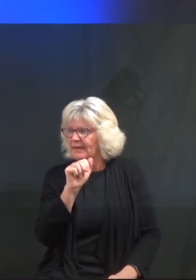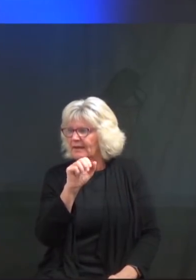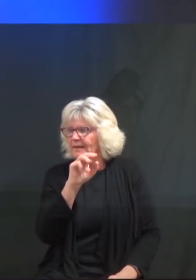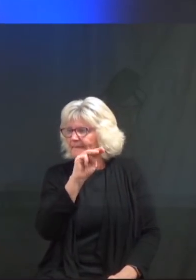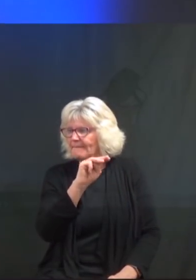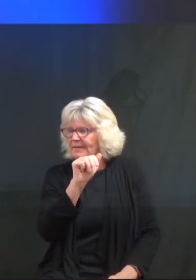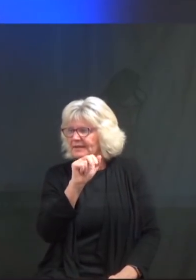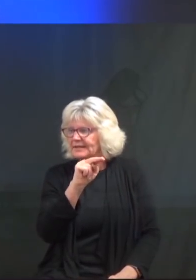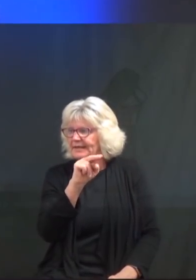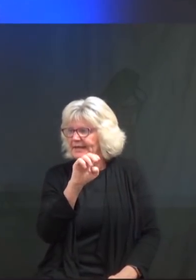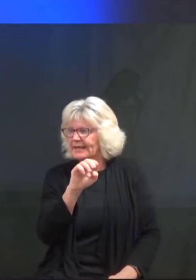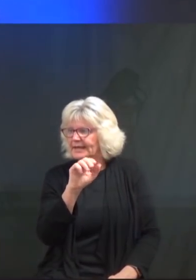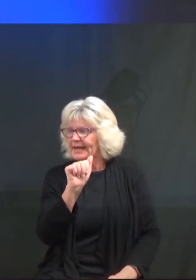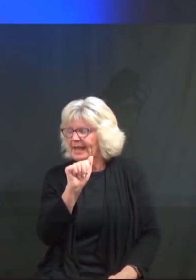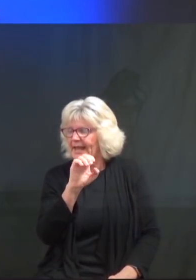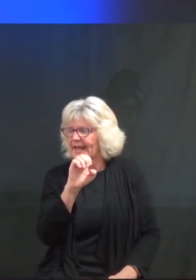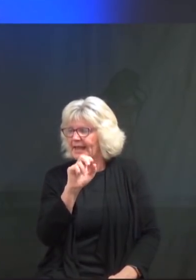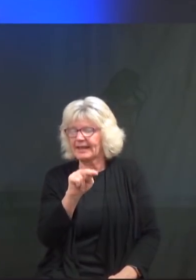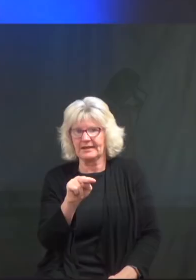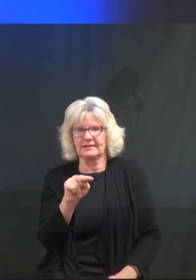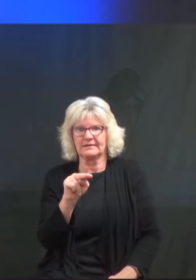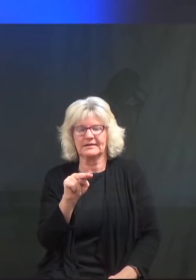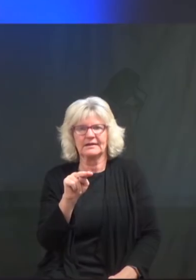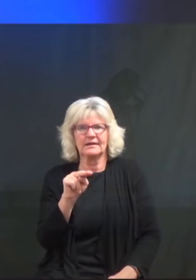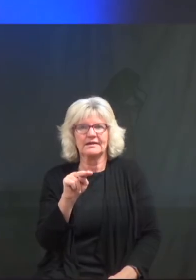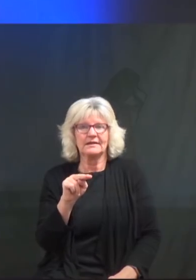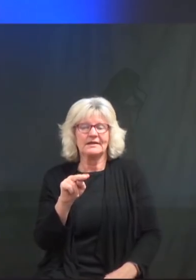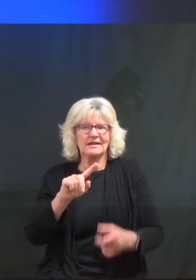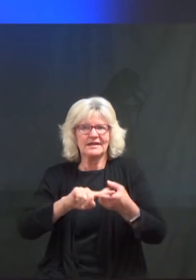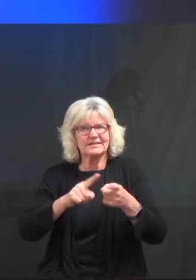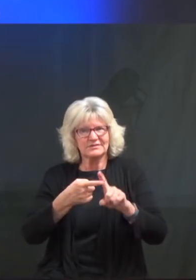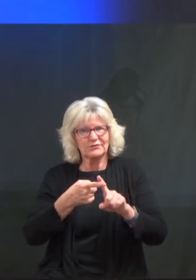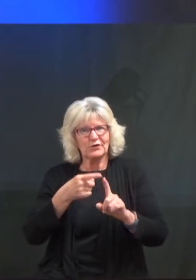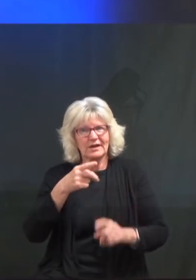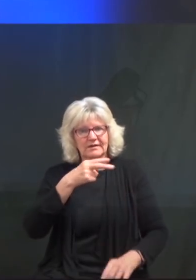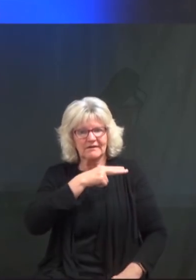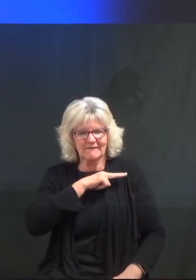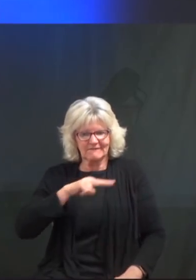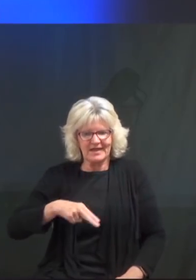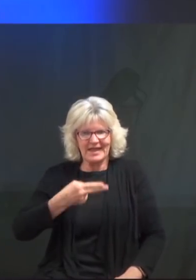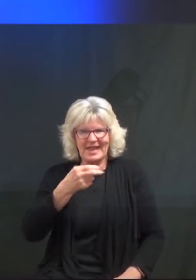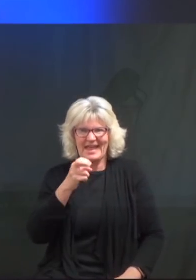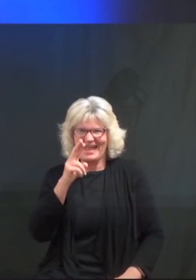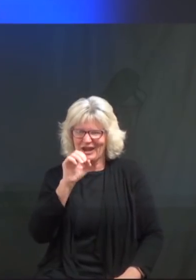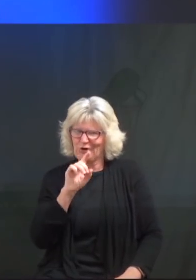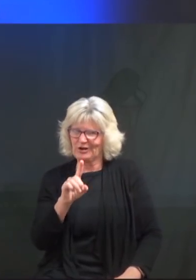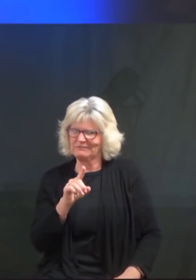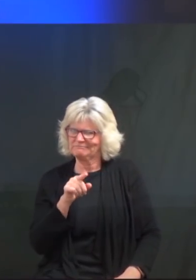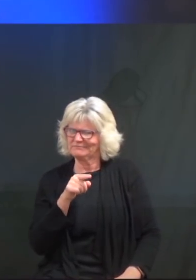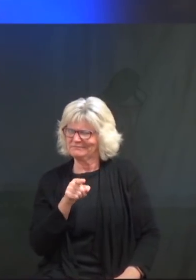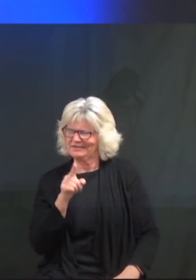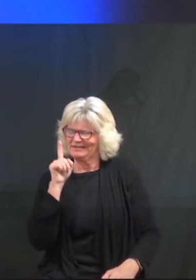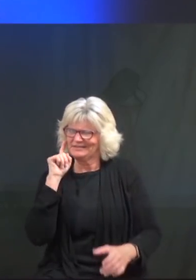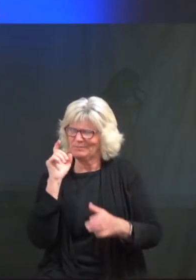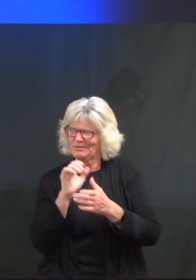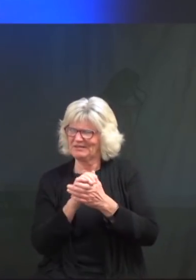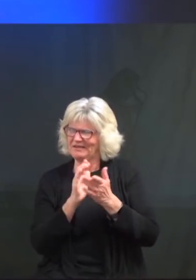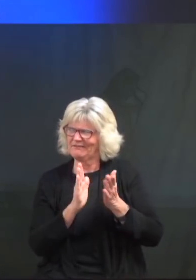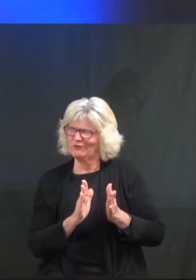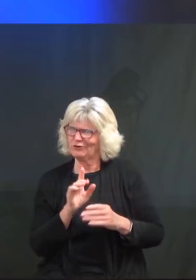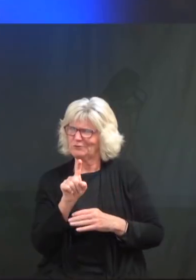here's a unique walk of life. He's a lifelong friend of Herod the Tetrarch, and he's a believer.